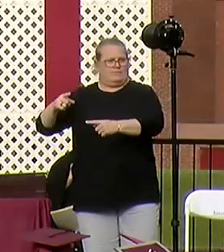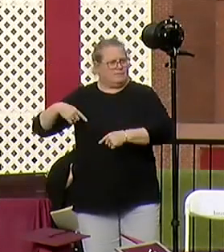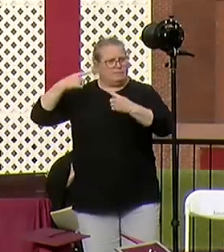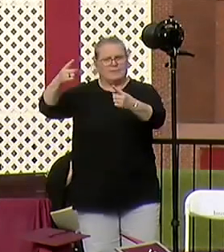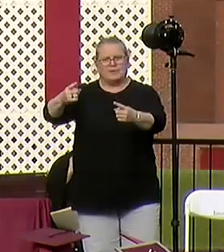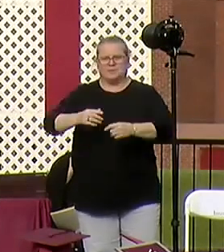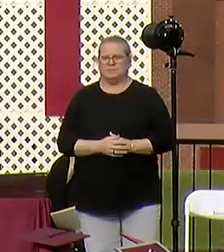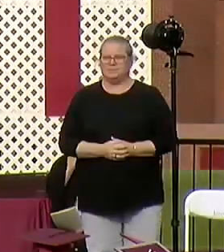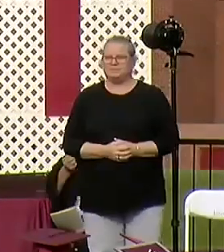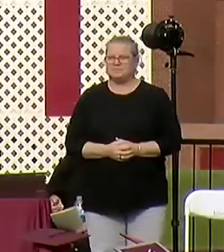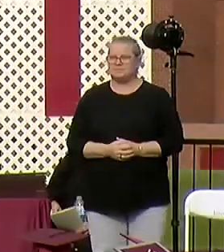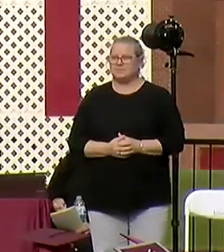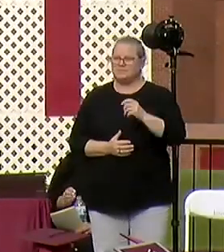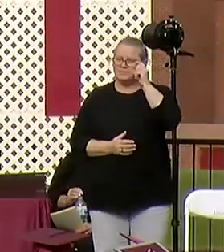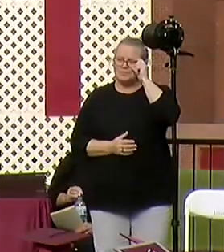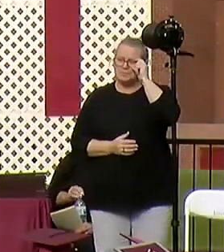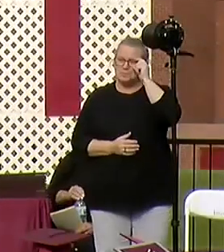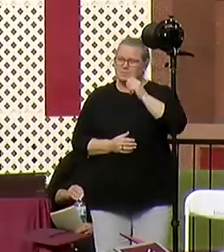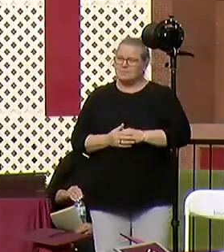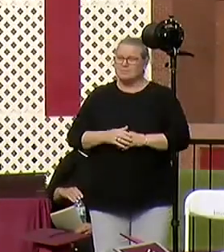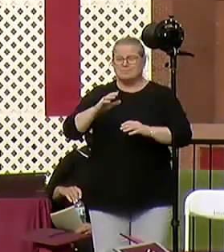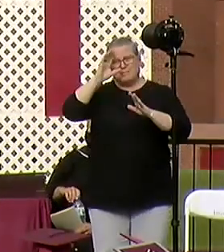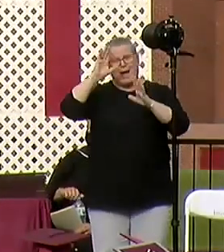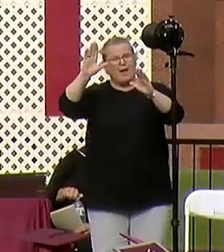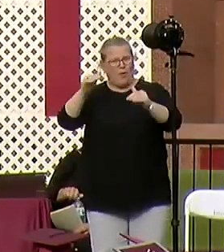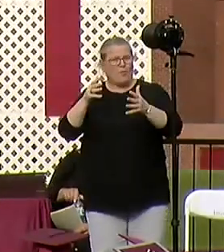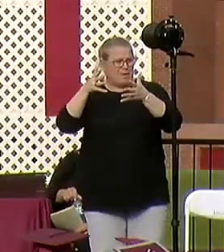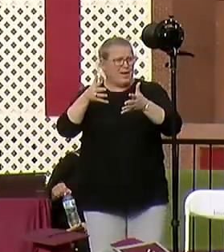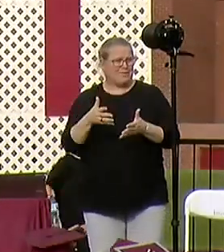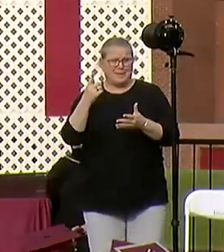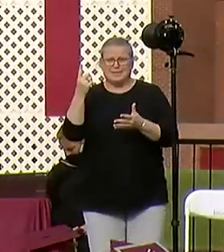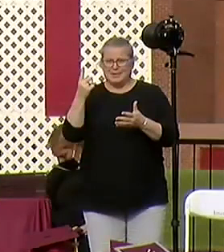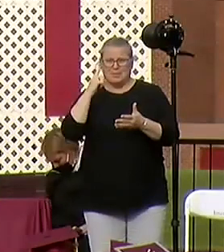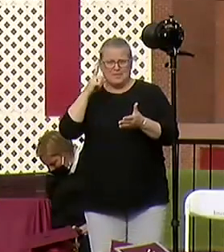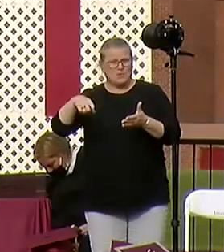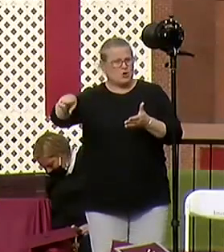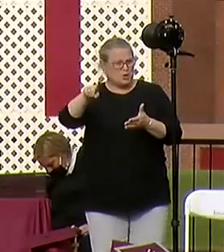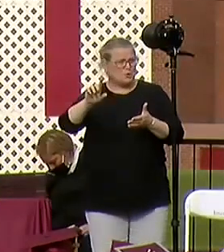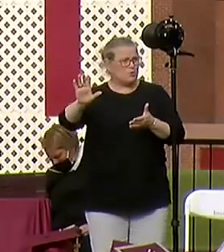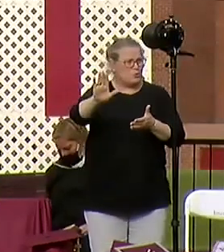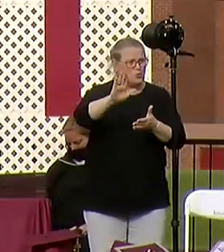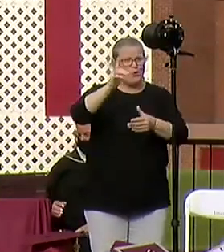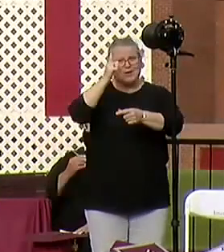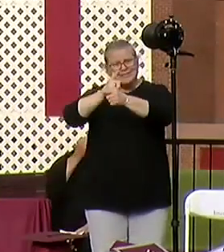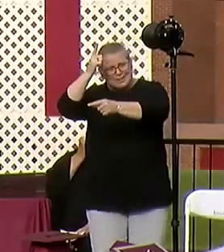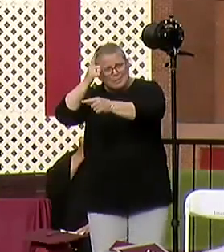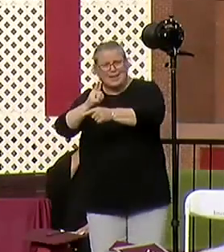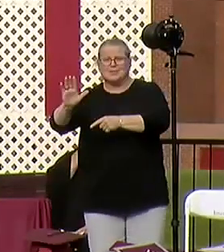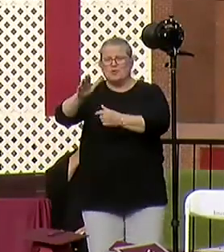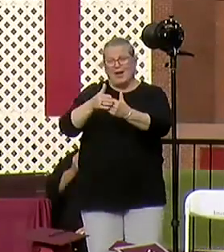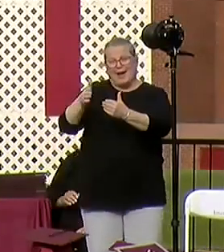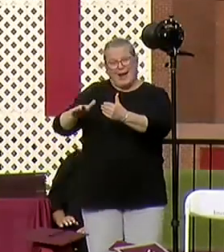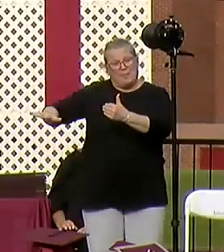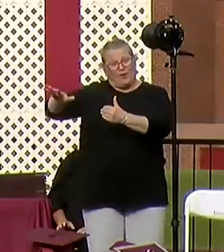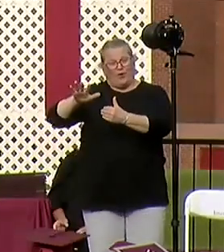I'd like to think I've left a little something behind with many of you and your siblings and neighbors. I